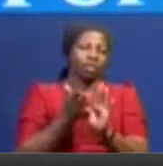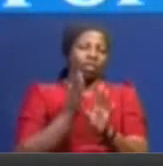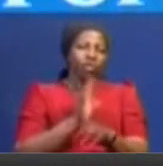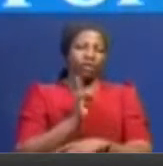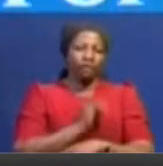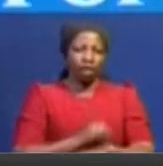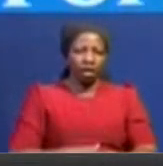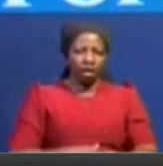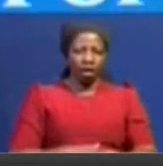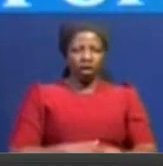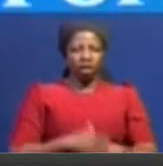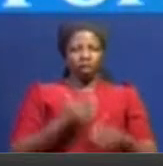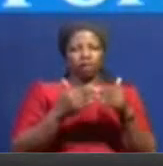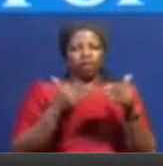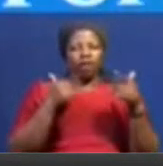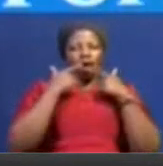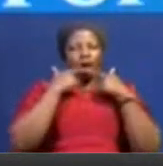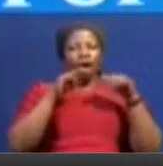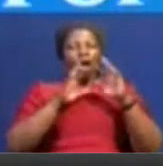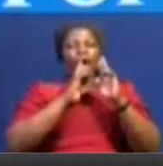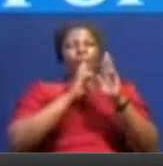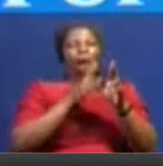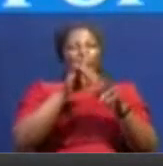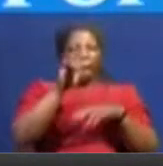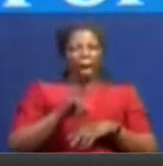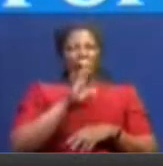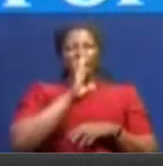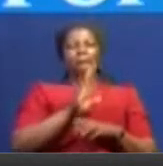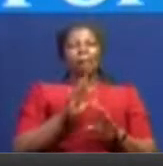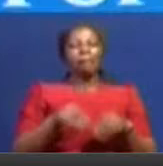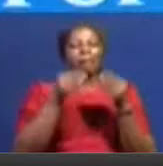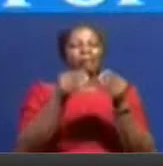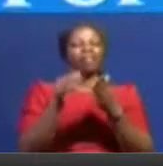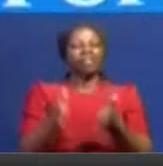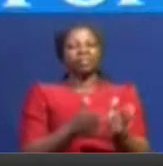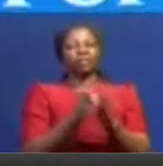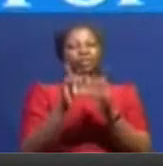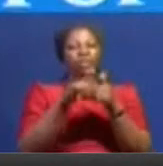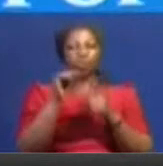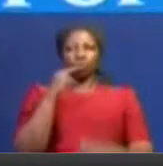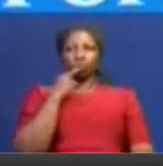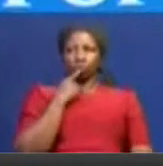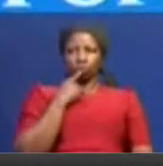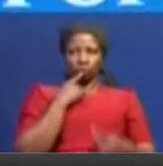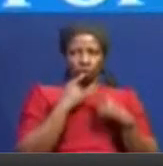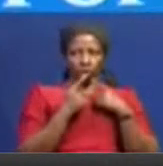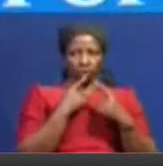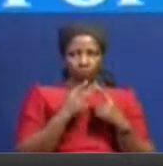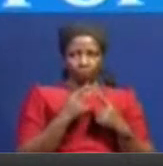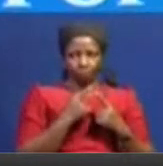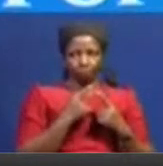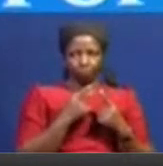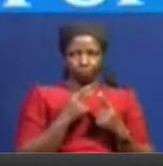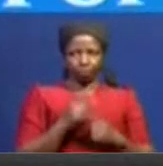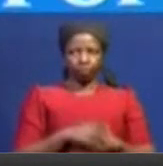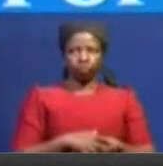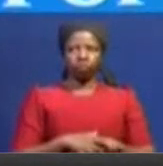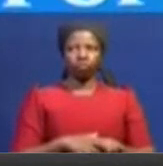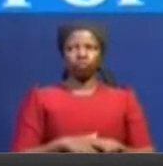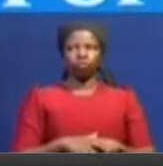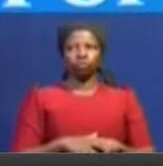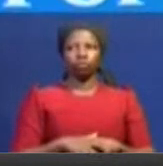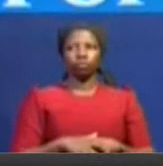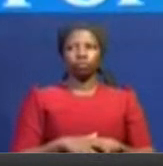that opportunity to talk to Kenya. That will create unity within the people of Kenya. Wouldn't